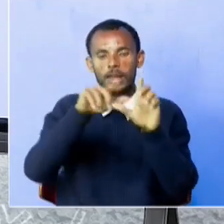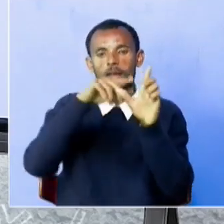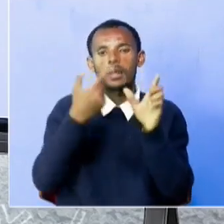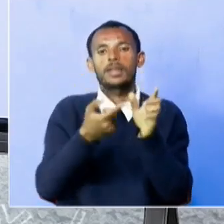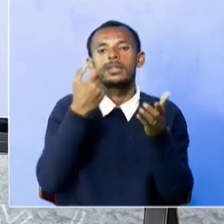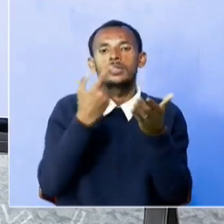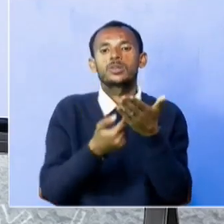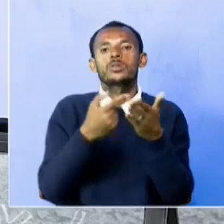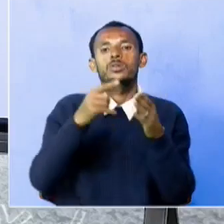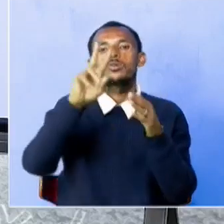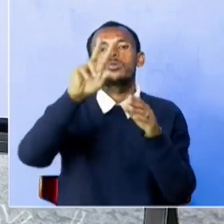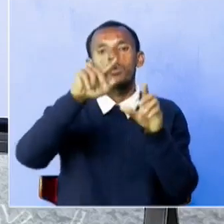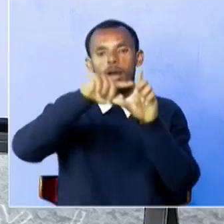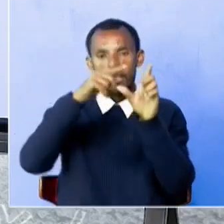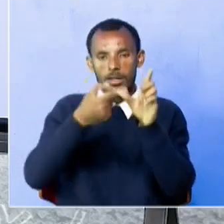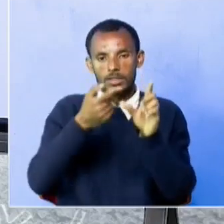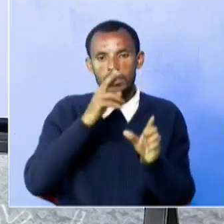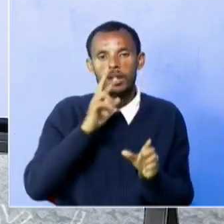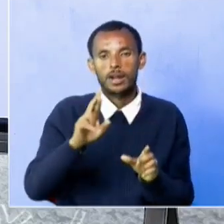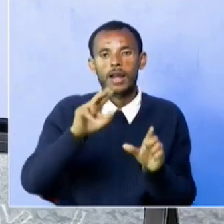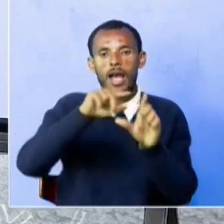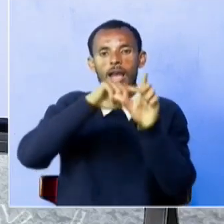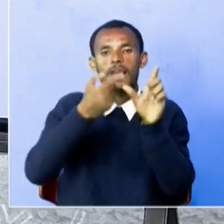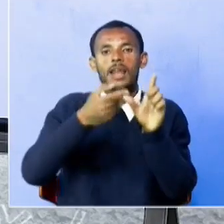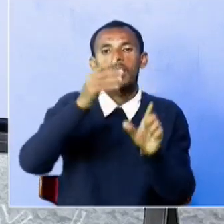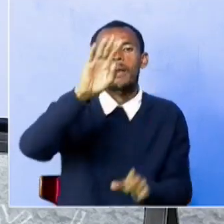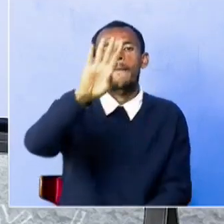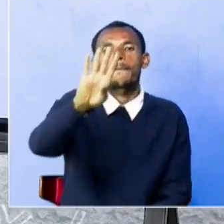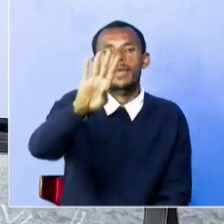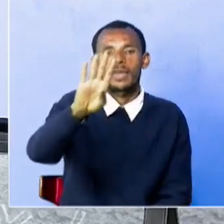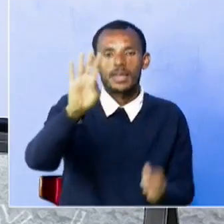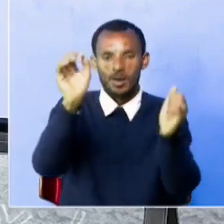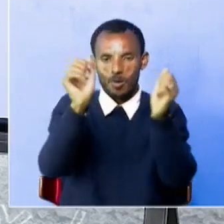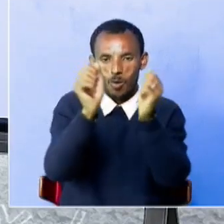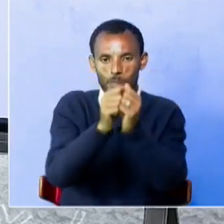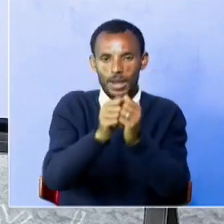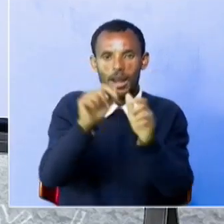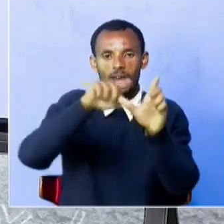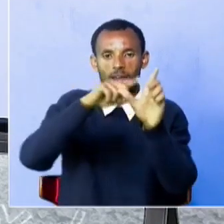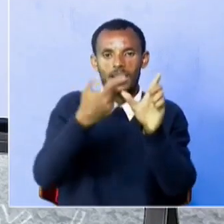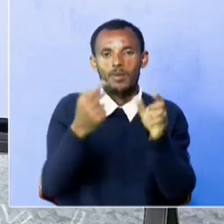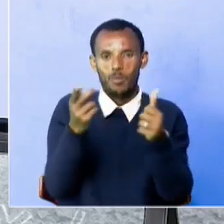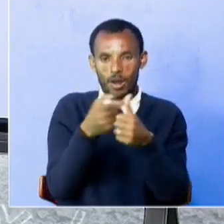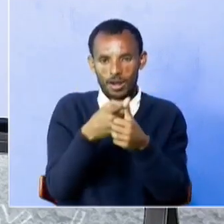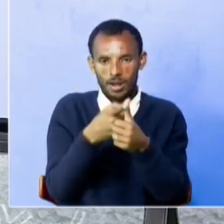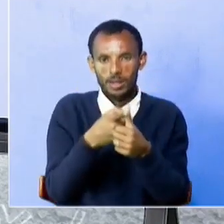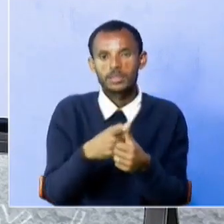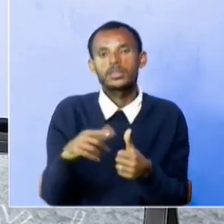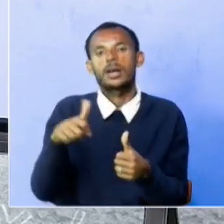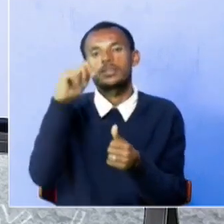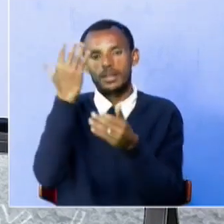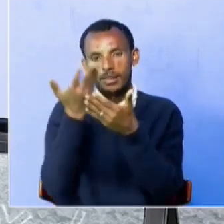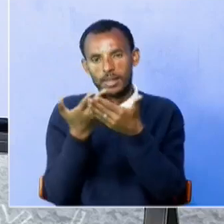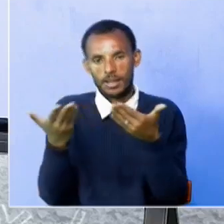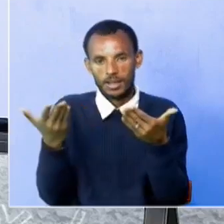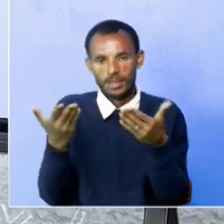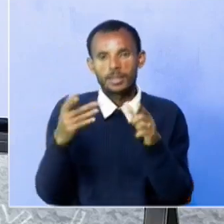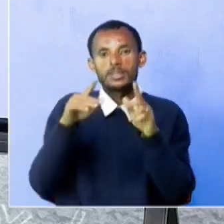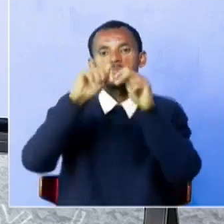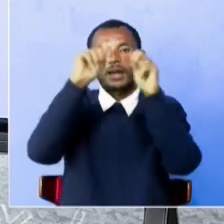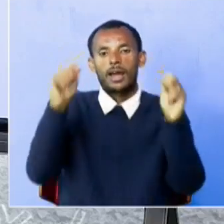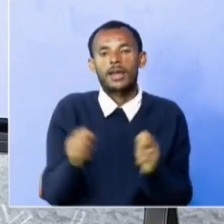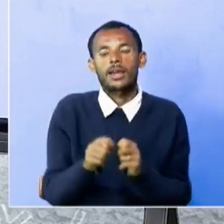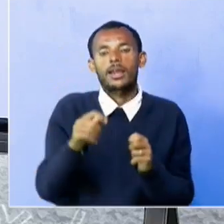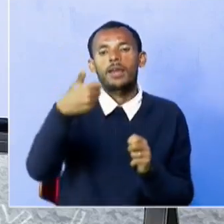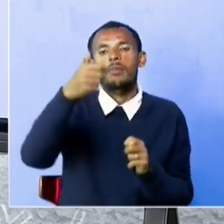two angles are angle B is their common angle. Okay, the other thing is triangle